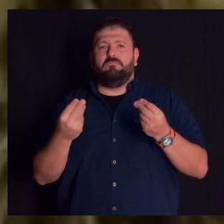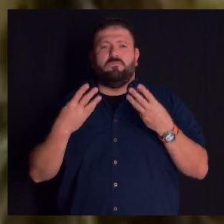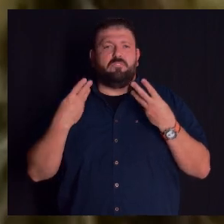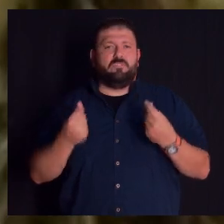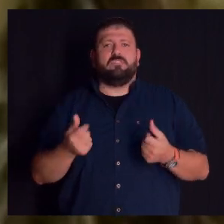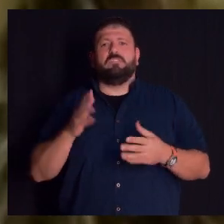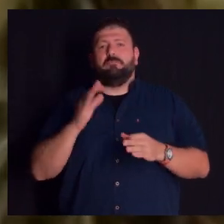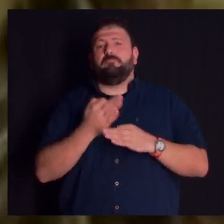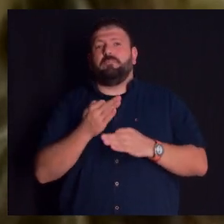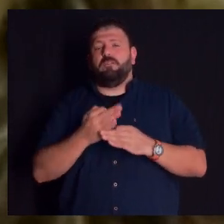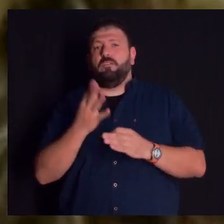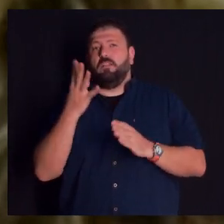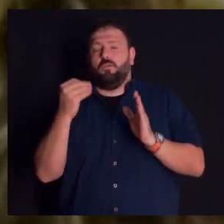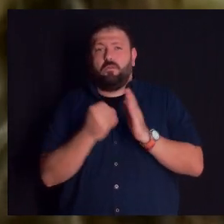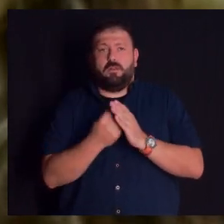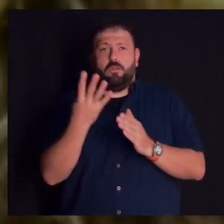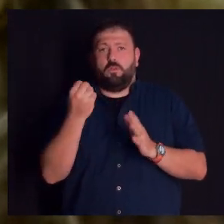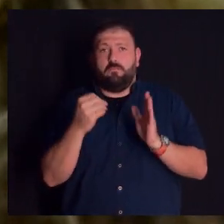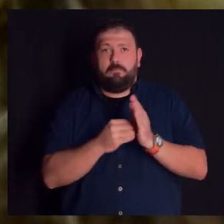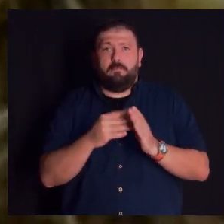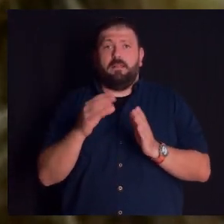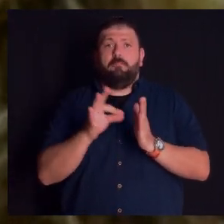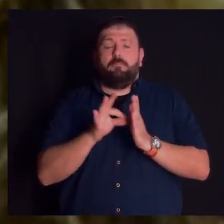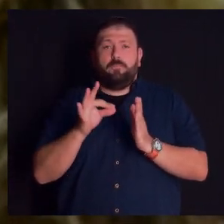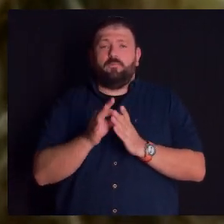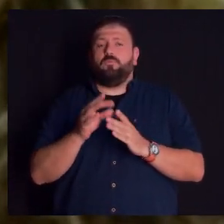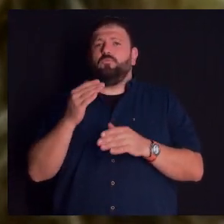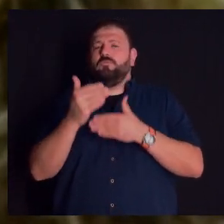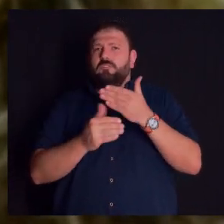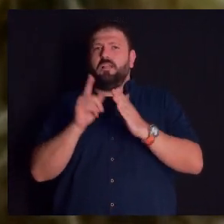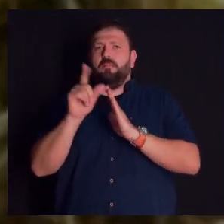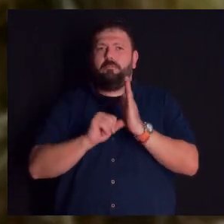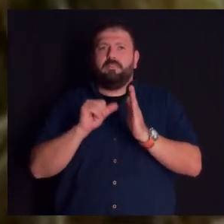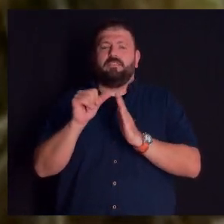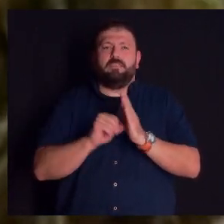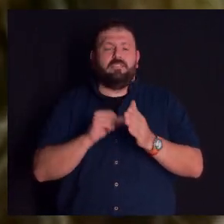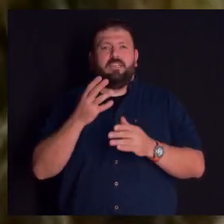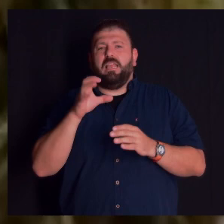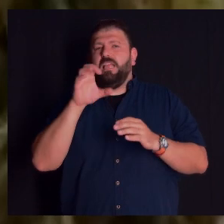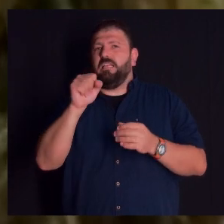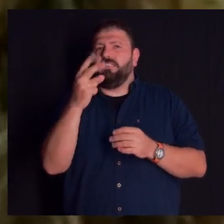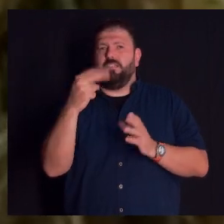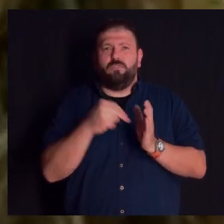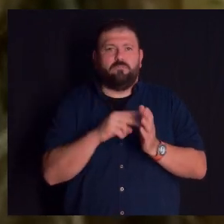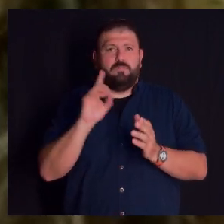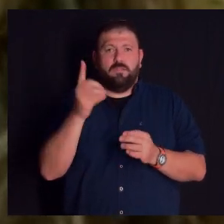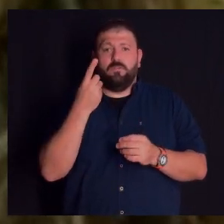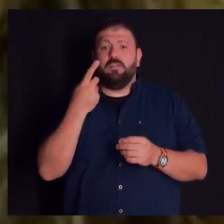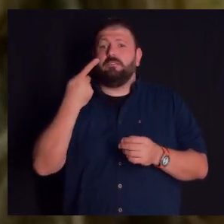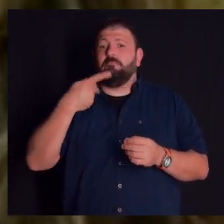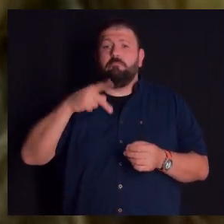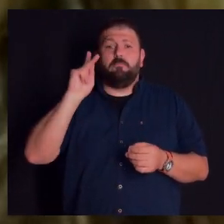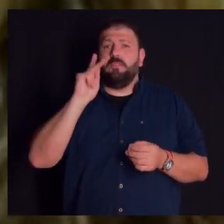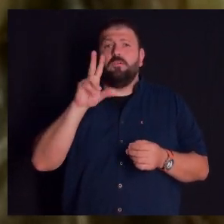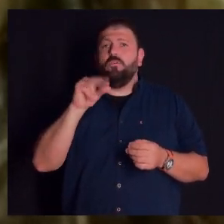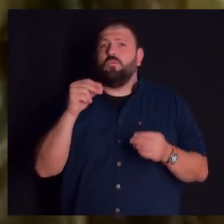retail business a lot. We were doing meetings almost every day, and we started